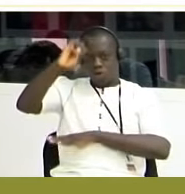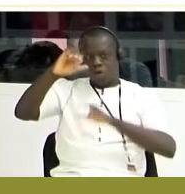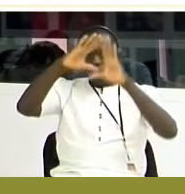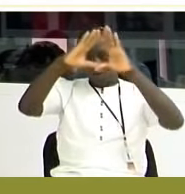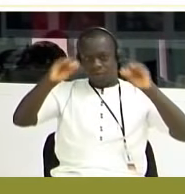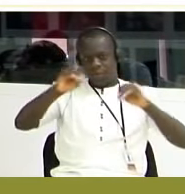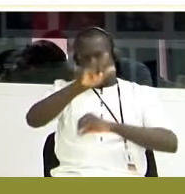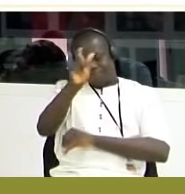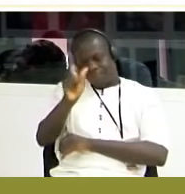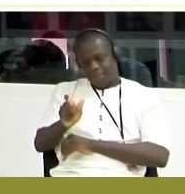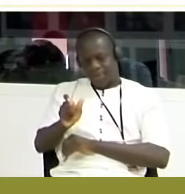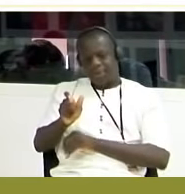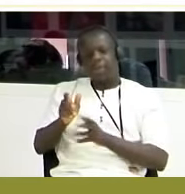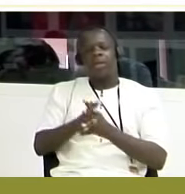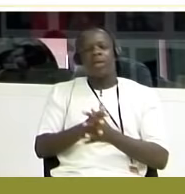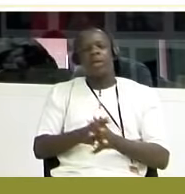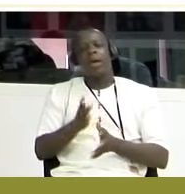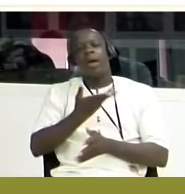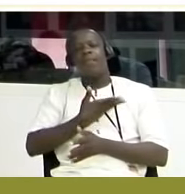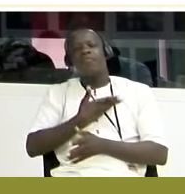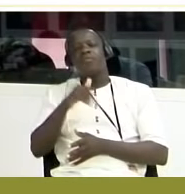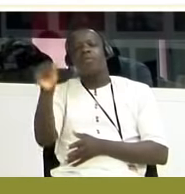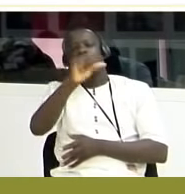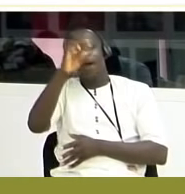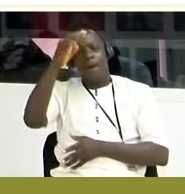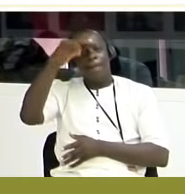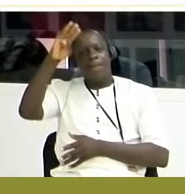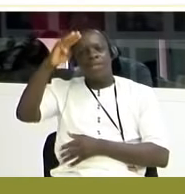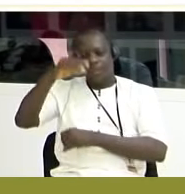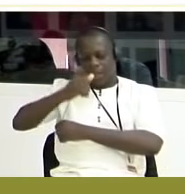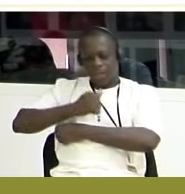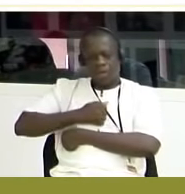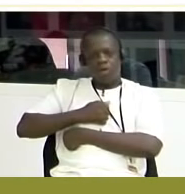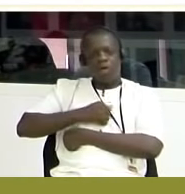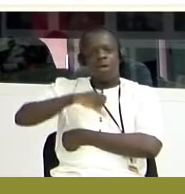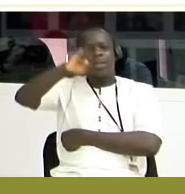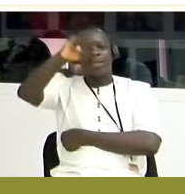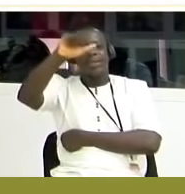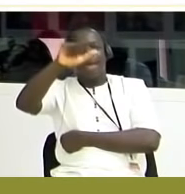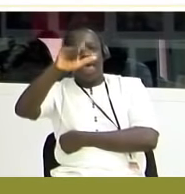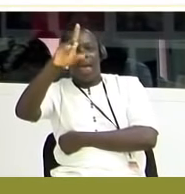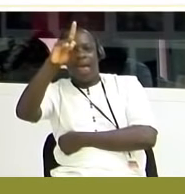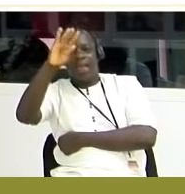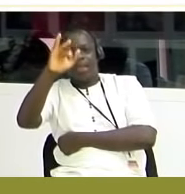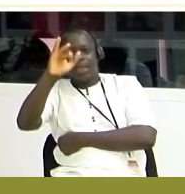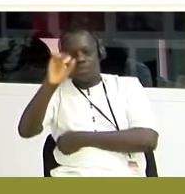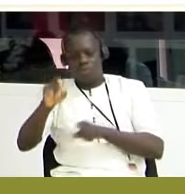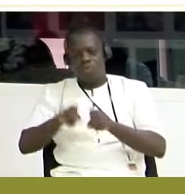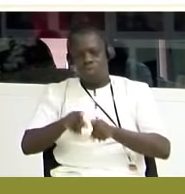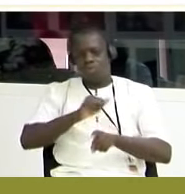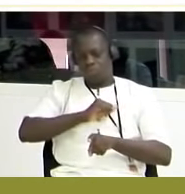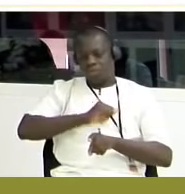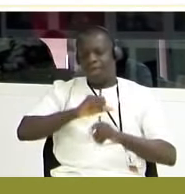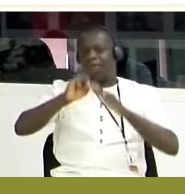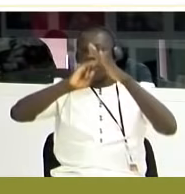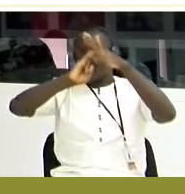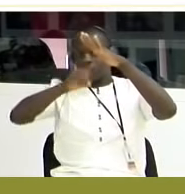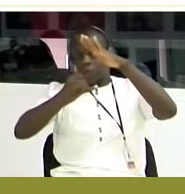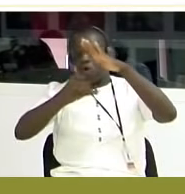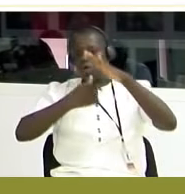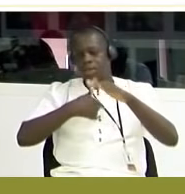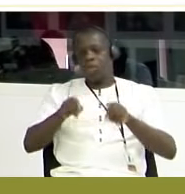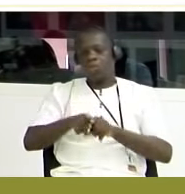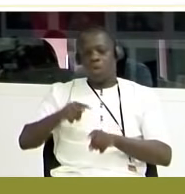gendarmerie. And late Minister of Interior Sadibou Haidara was my junior in the gendarmerie, and we attended the